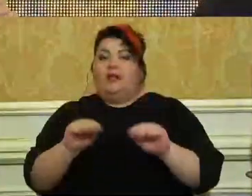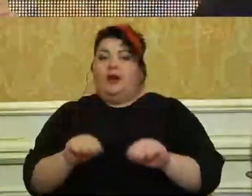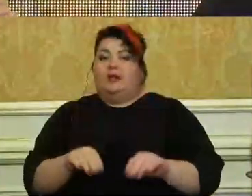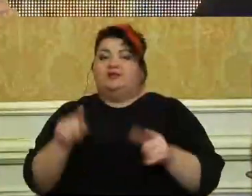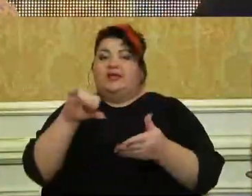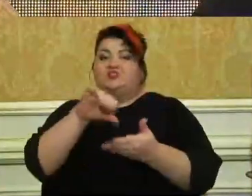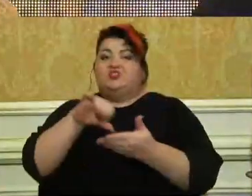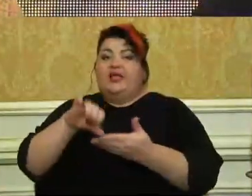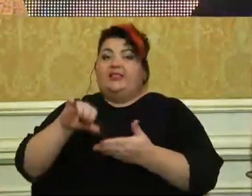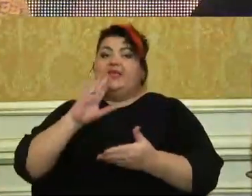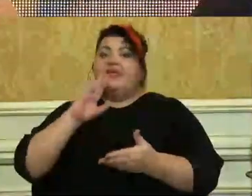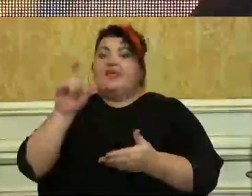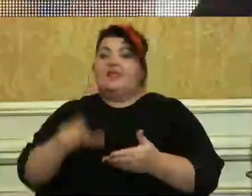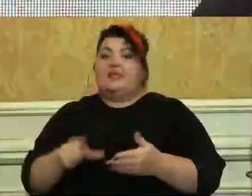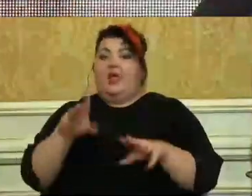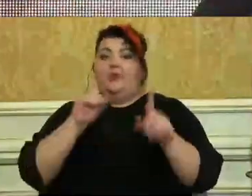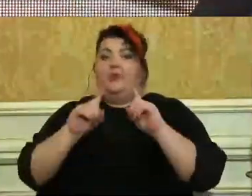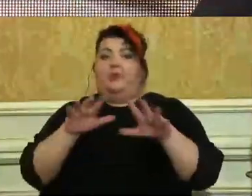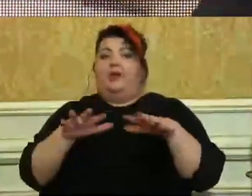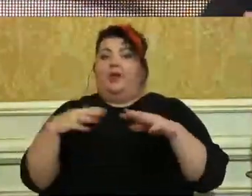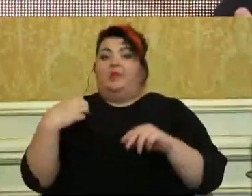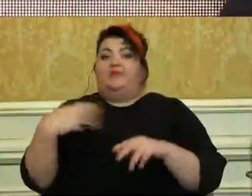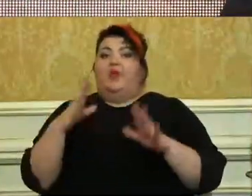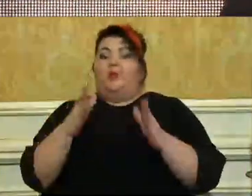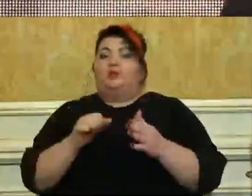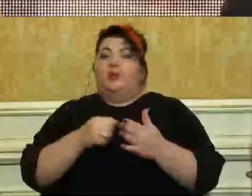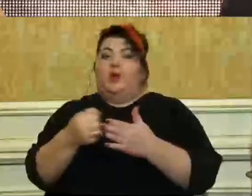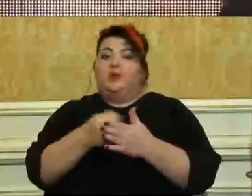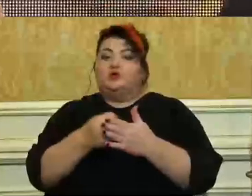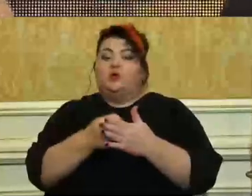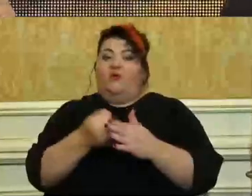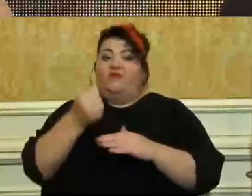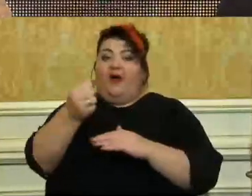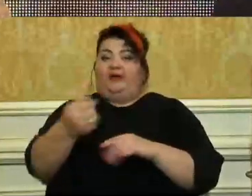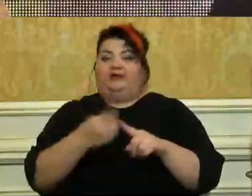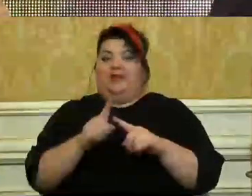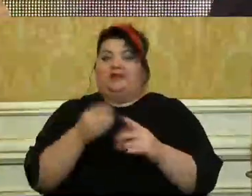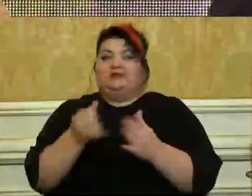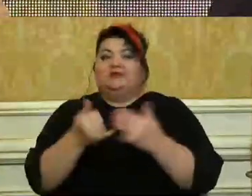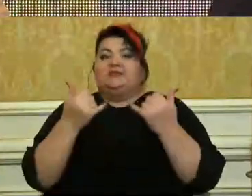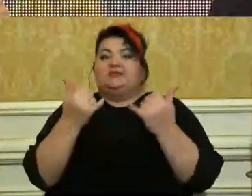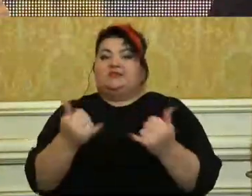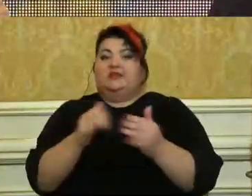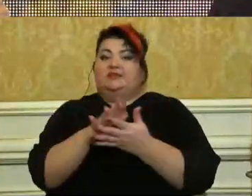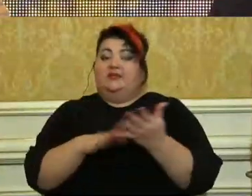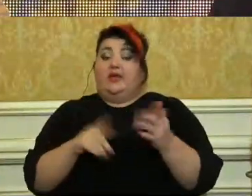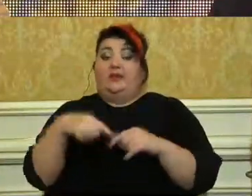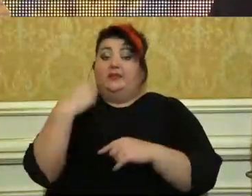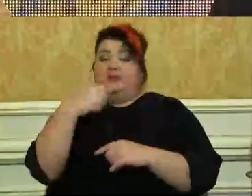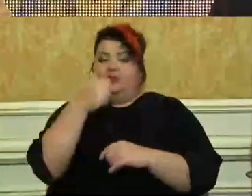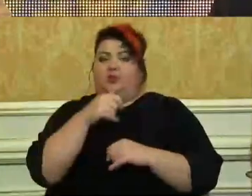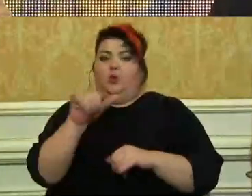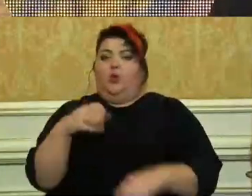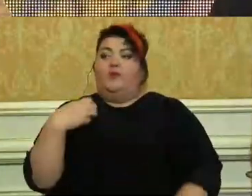be active to promote these values. And furthermore, next year, France could seize